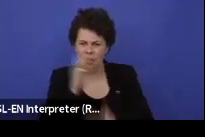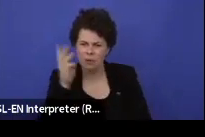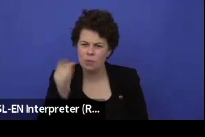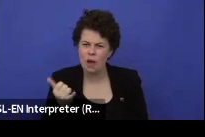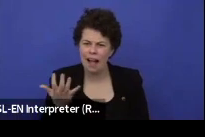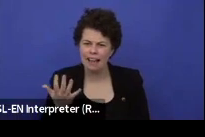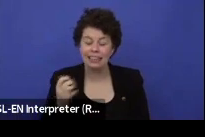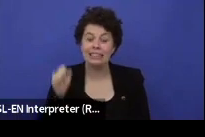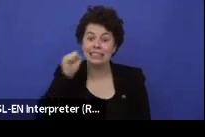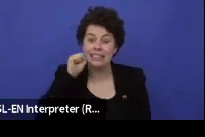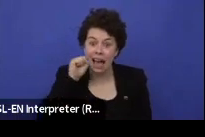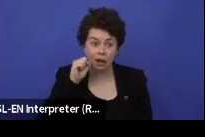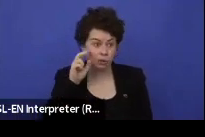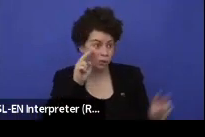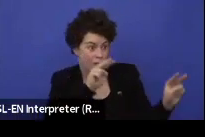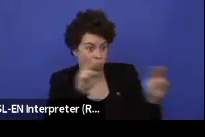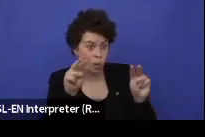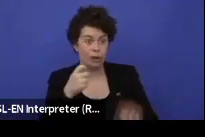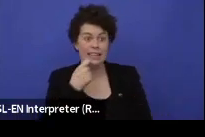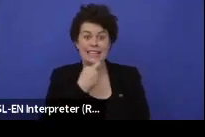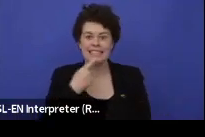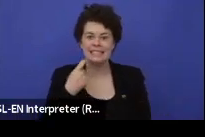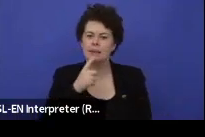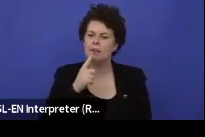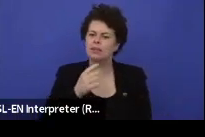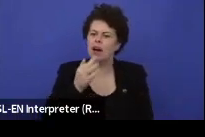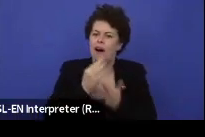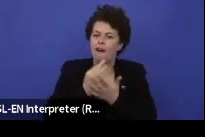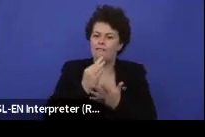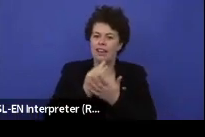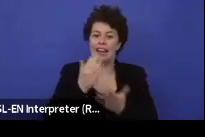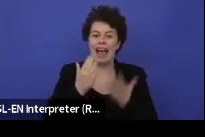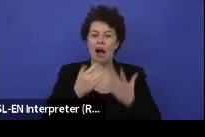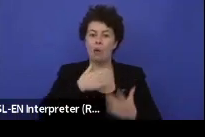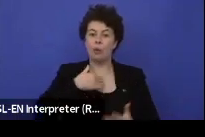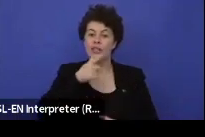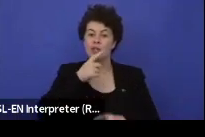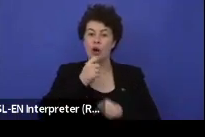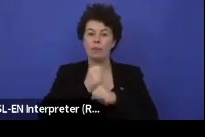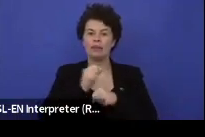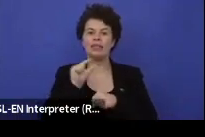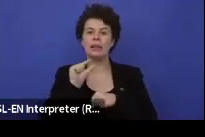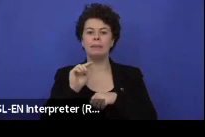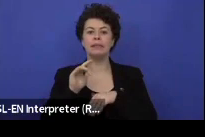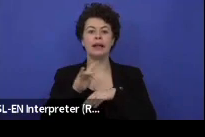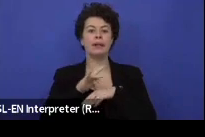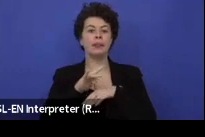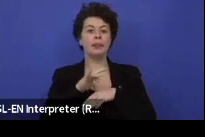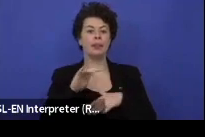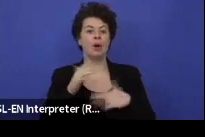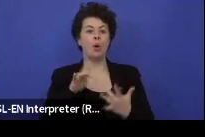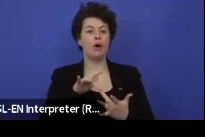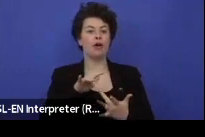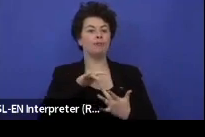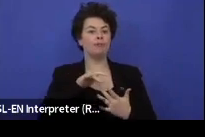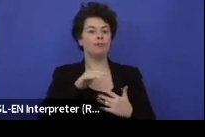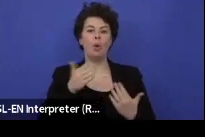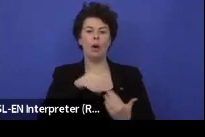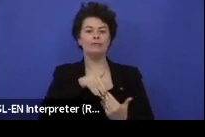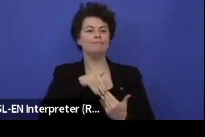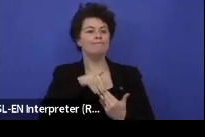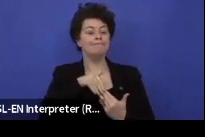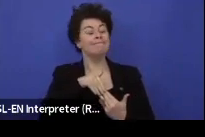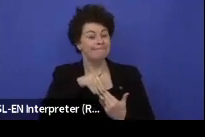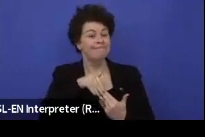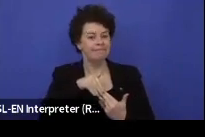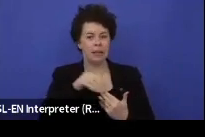But often the way that we speak about menopause is very sweeping. And I think, therefore, it's very misleading. And